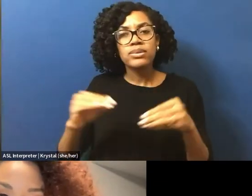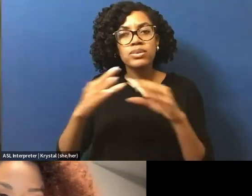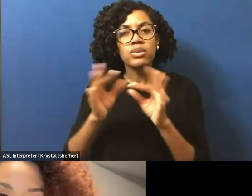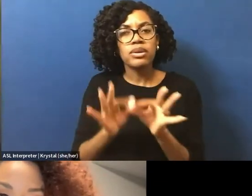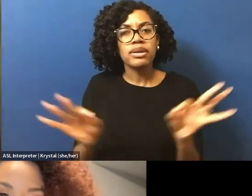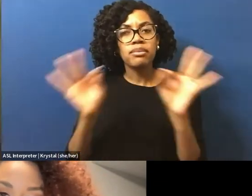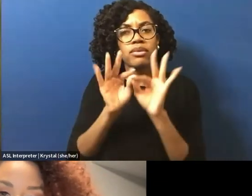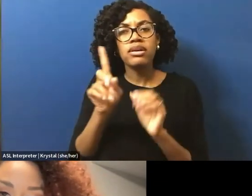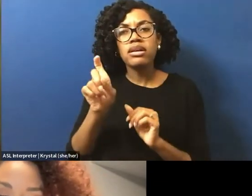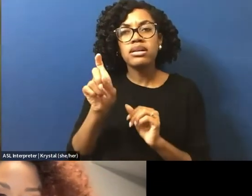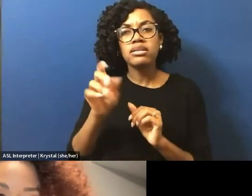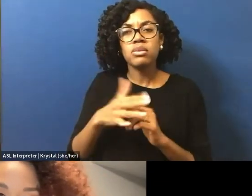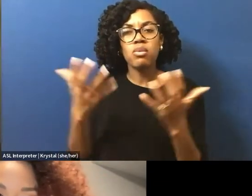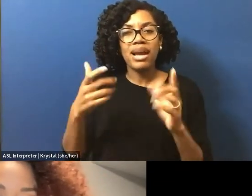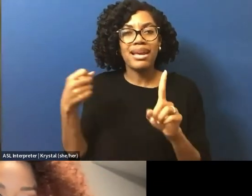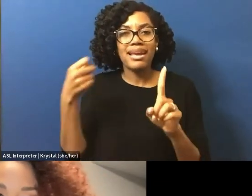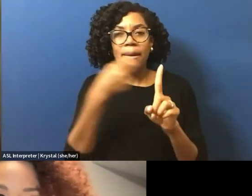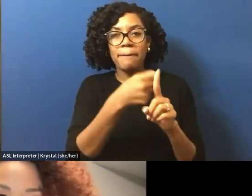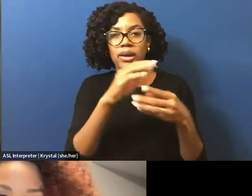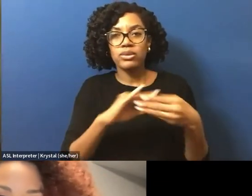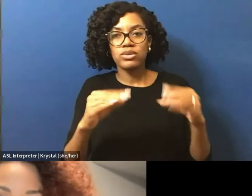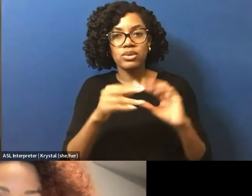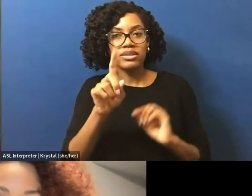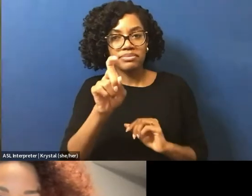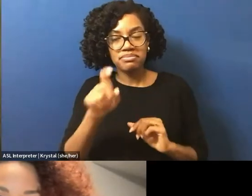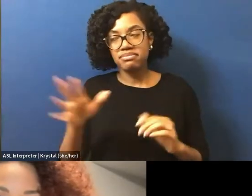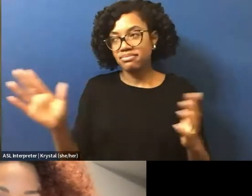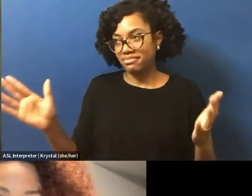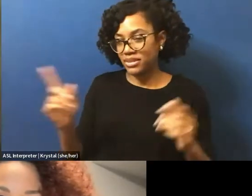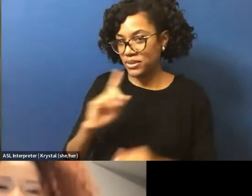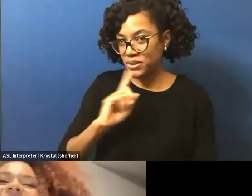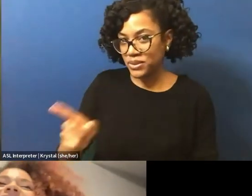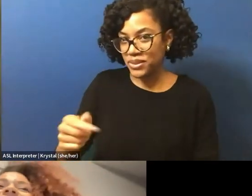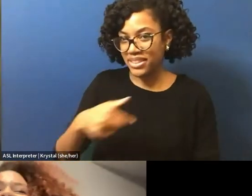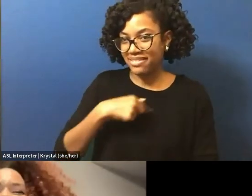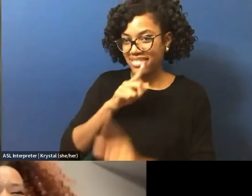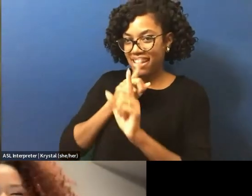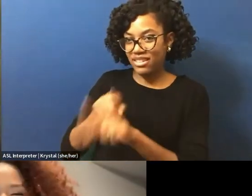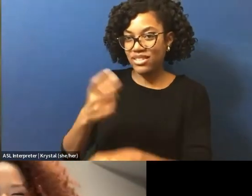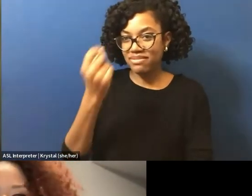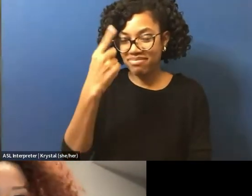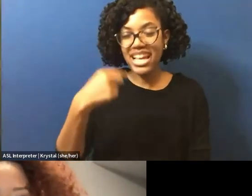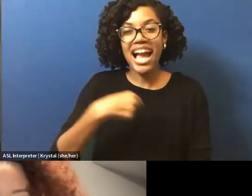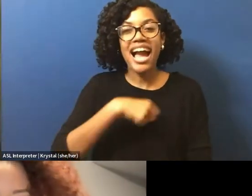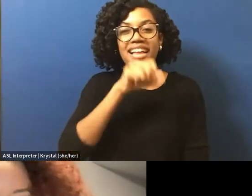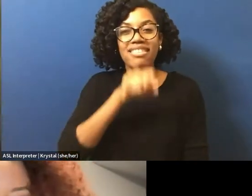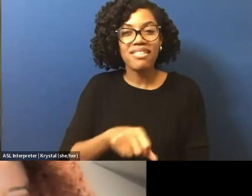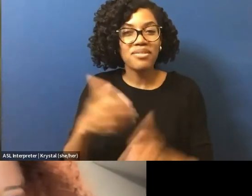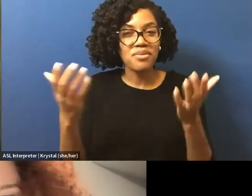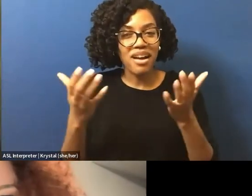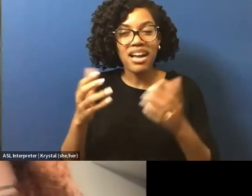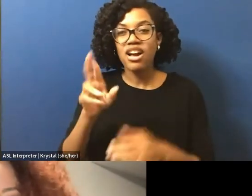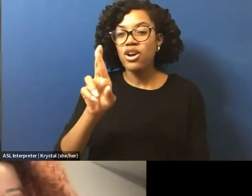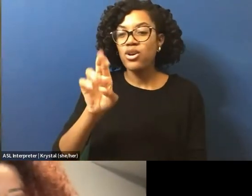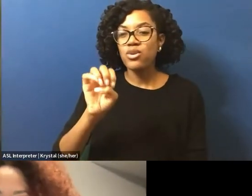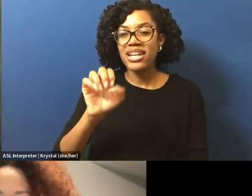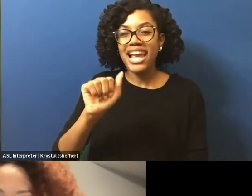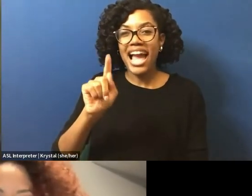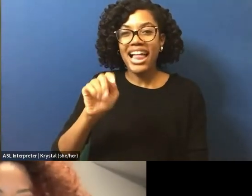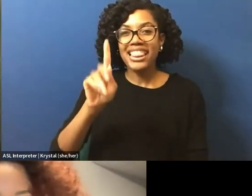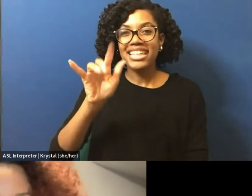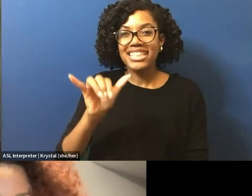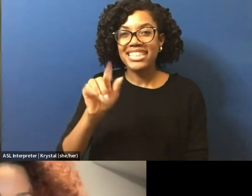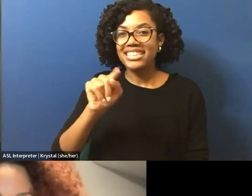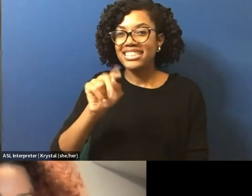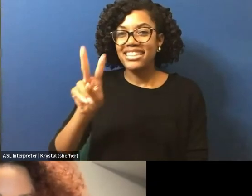so I mean, I'm gonna be honest with you. I am a reality TV lover. And unabashedly, there's